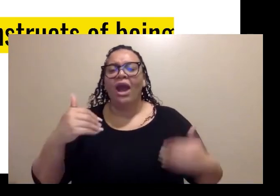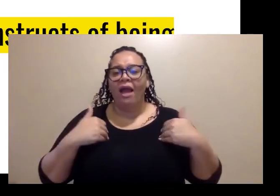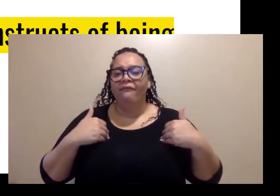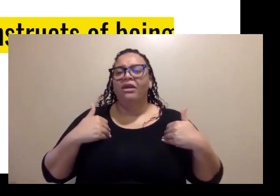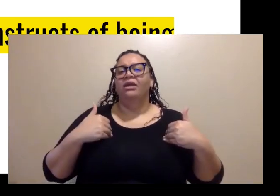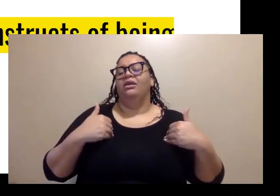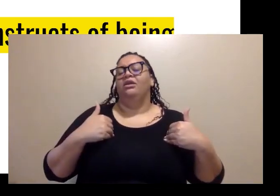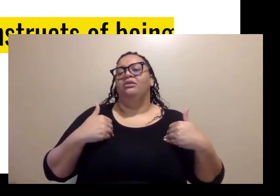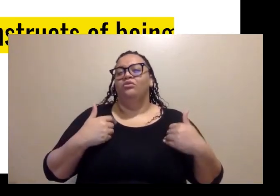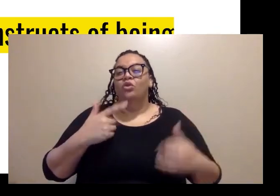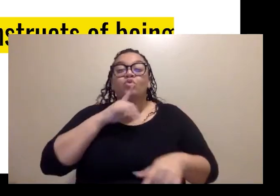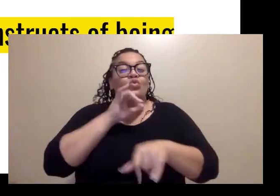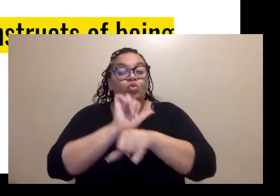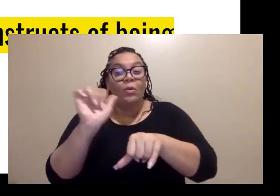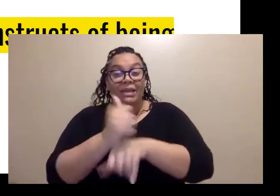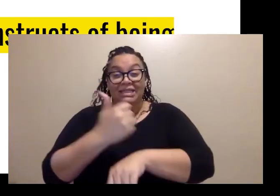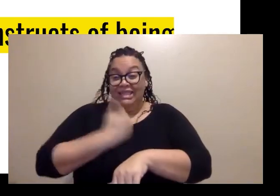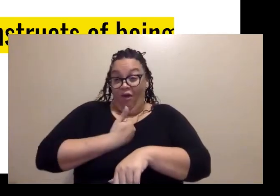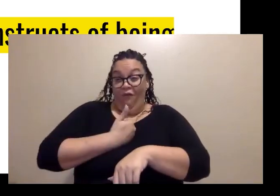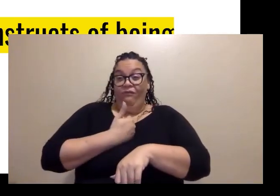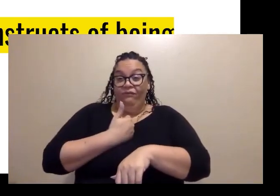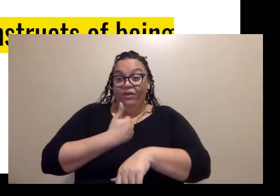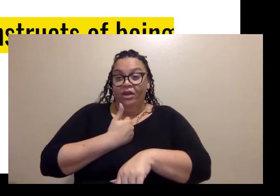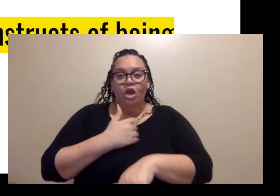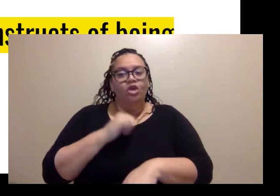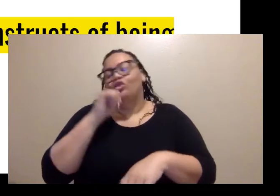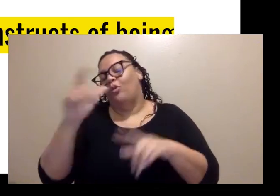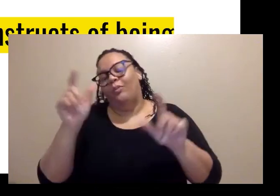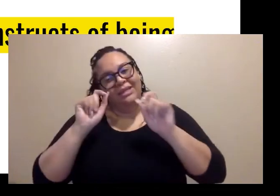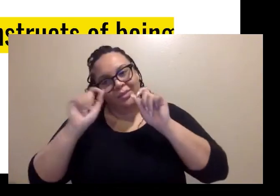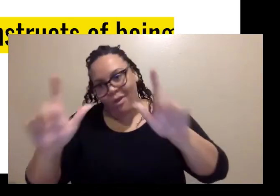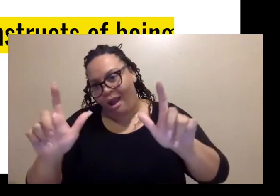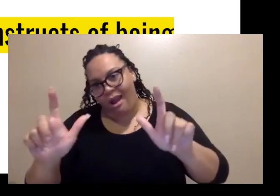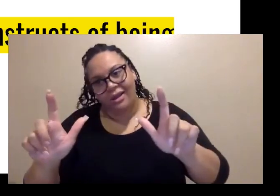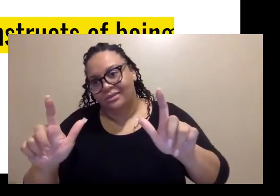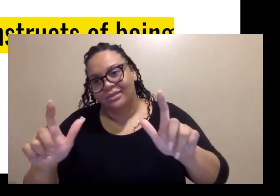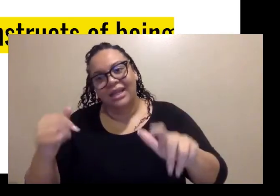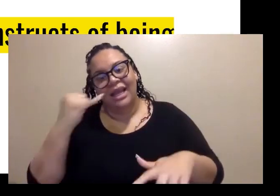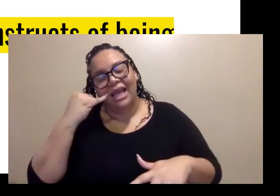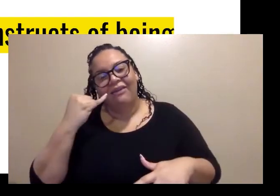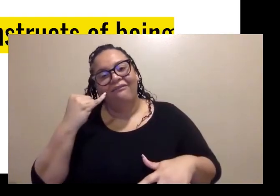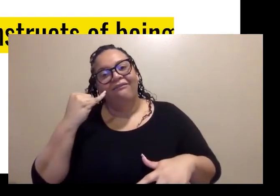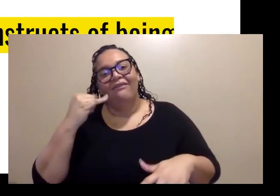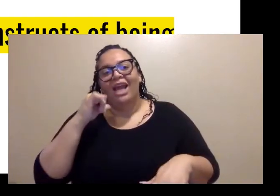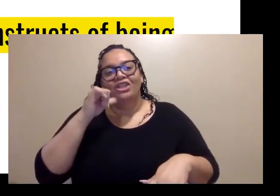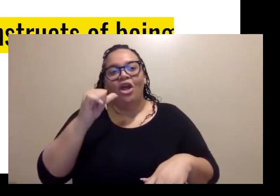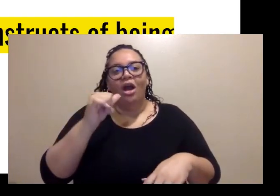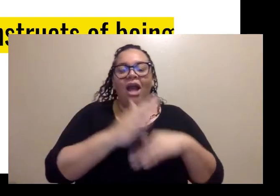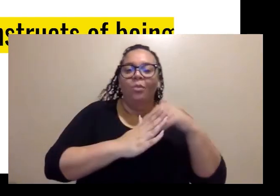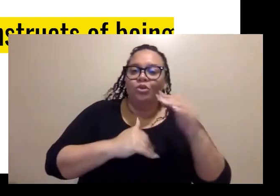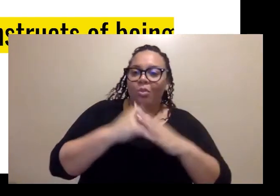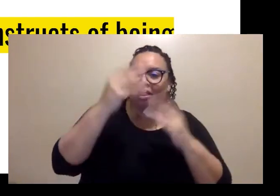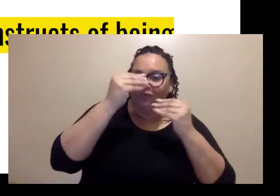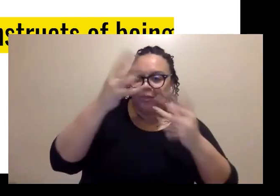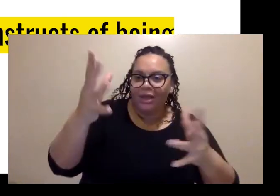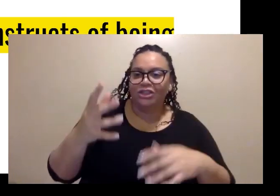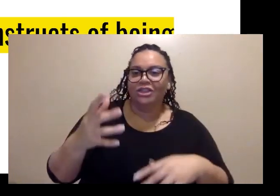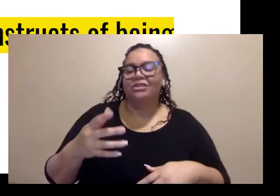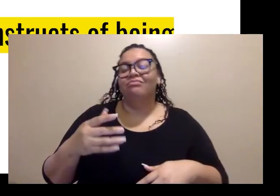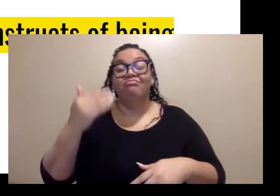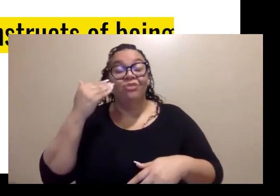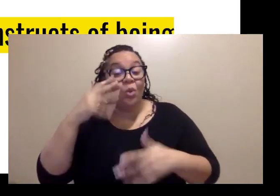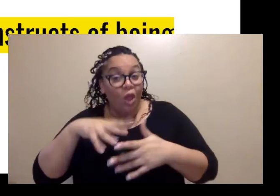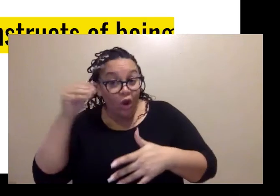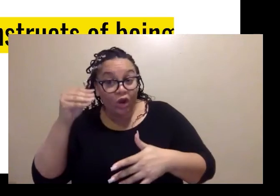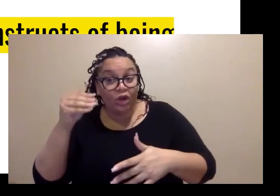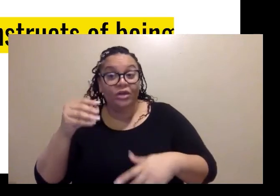in there, don't be surprised that there's some uncomfortable information. When you're breaking down